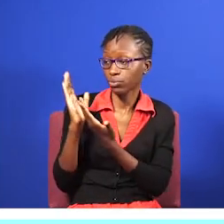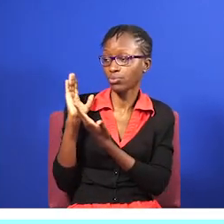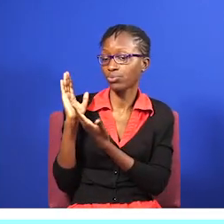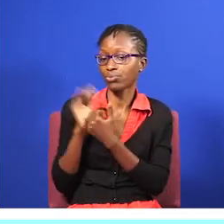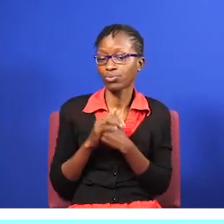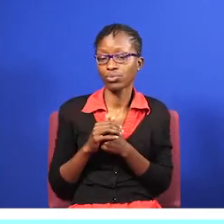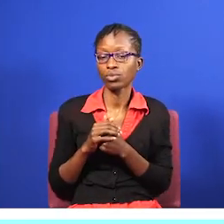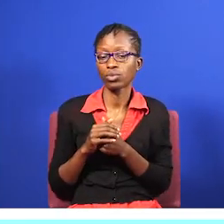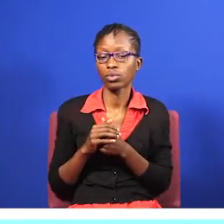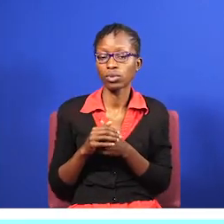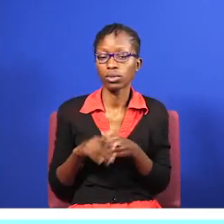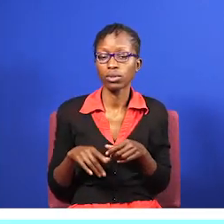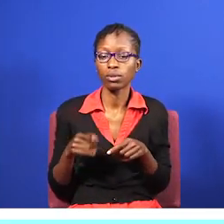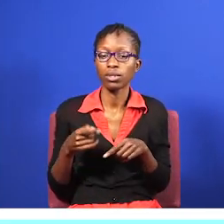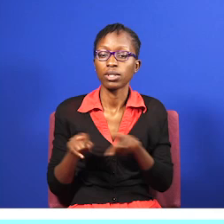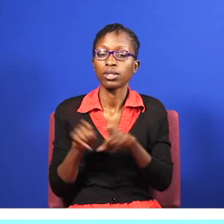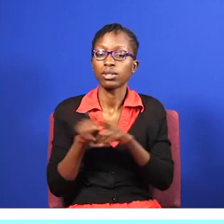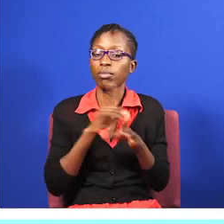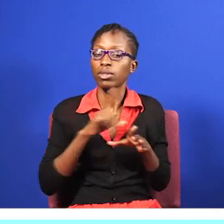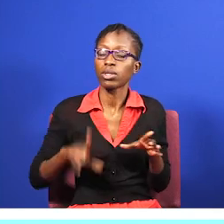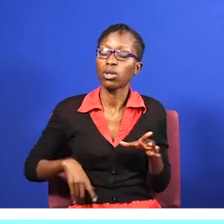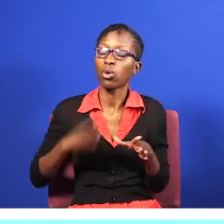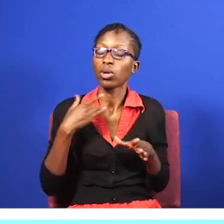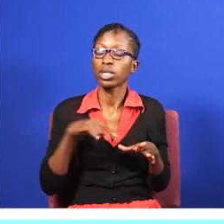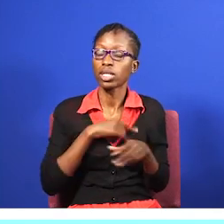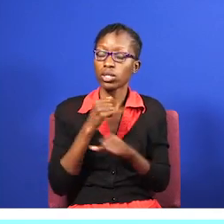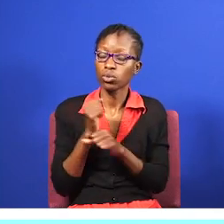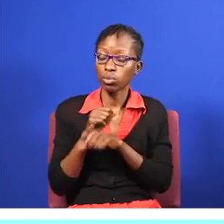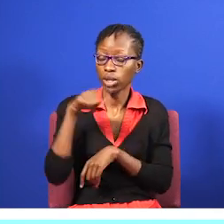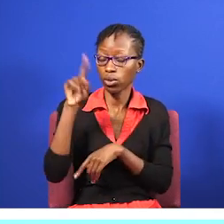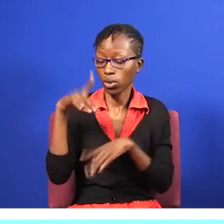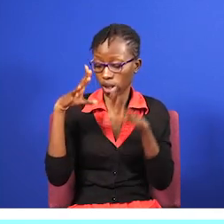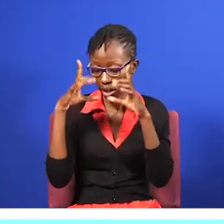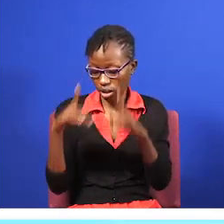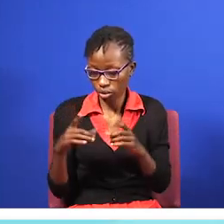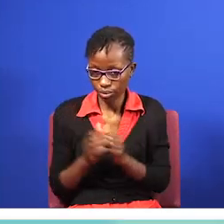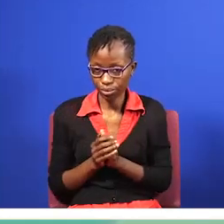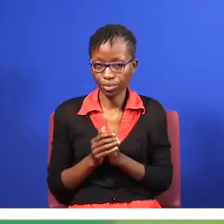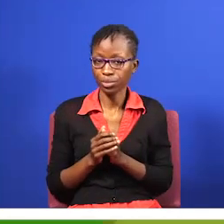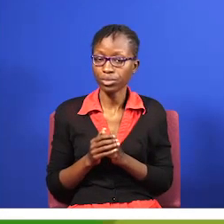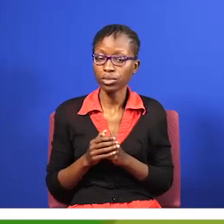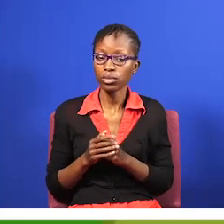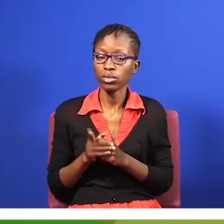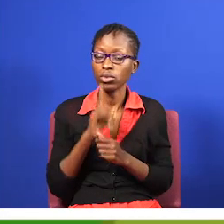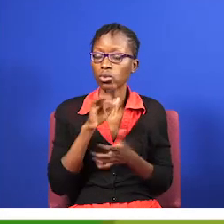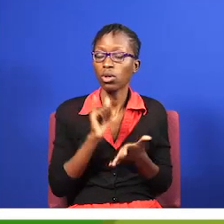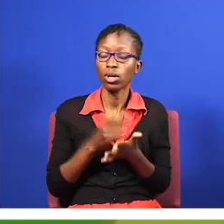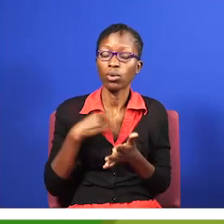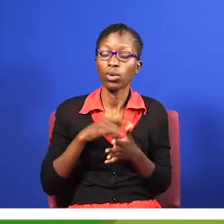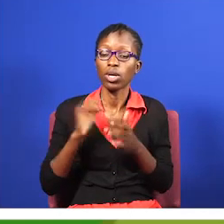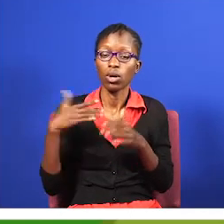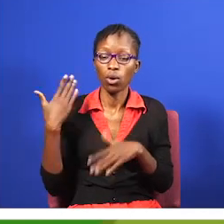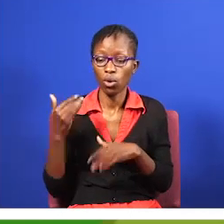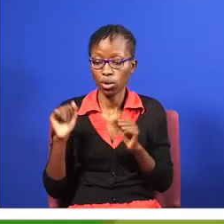around you. But now God wants us to make the right choices. So that we can